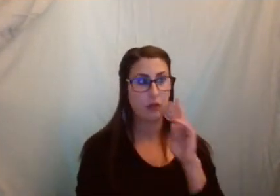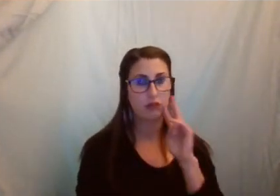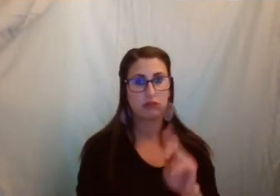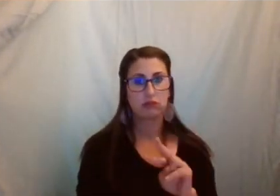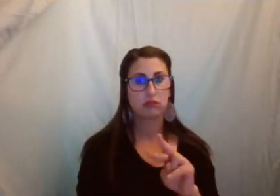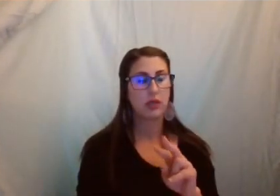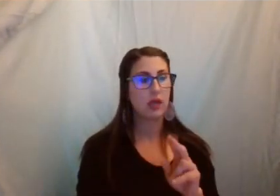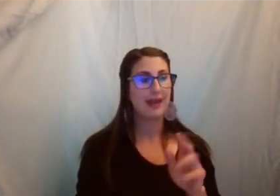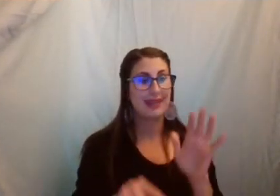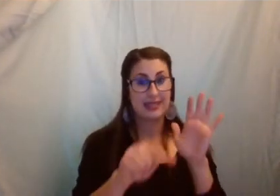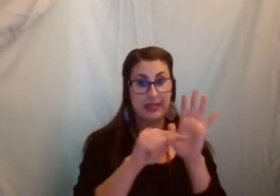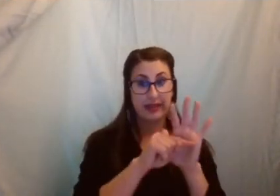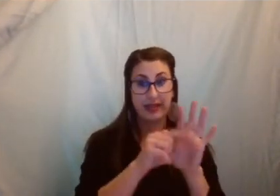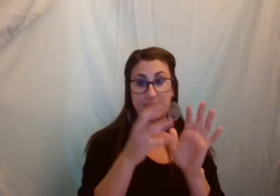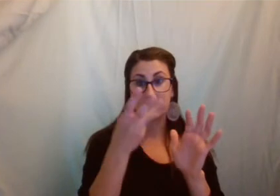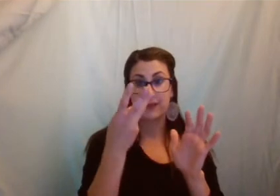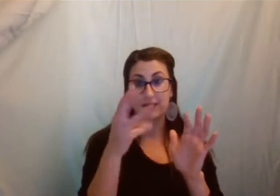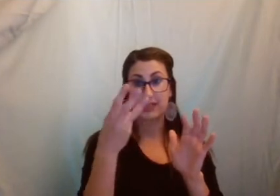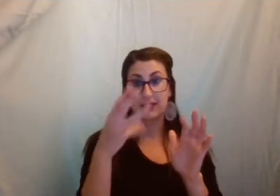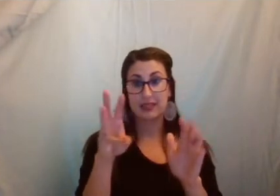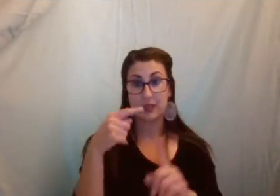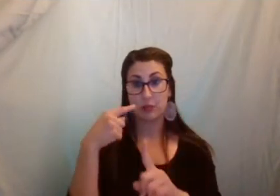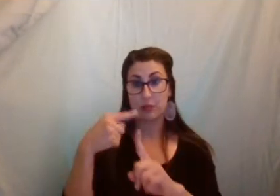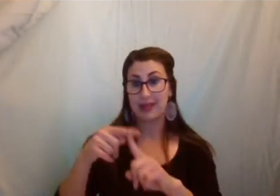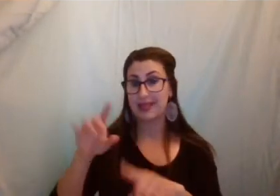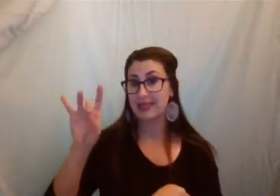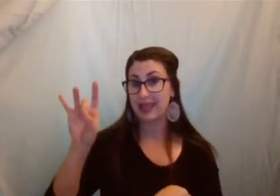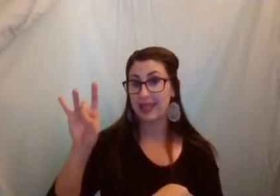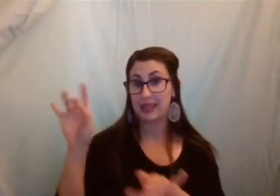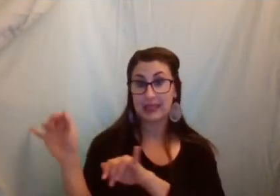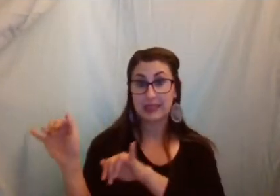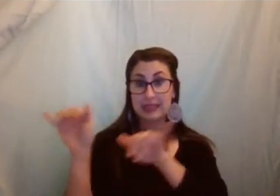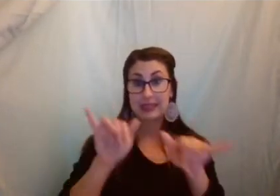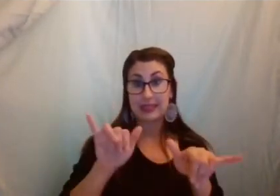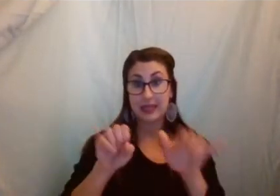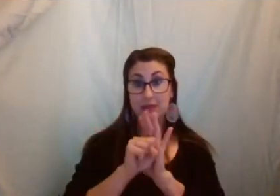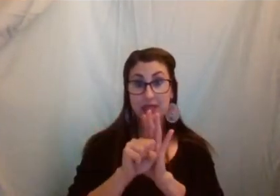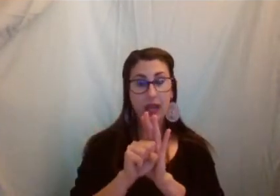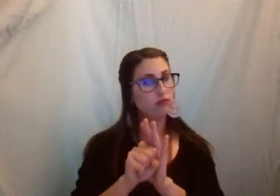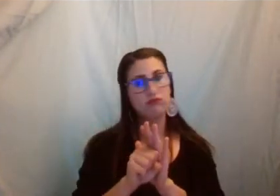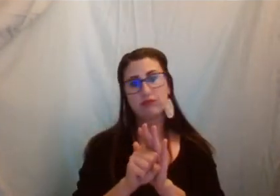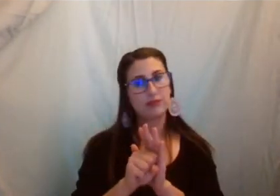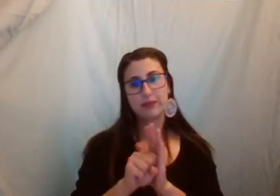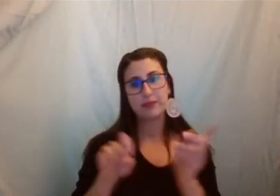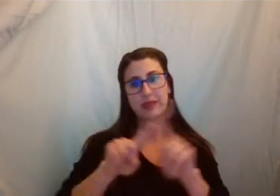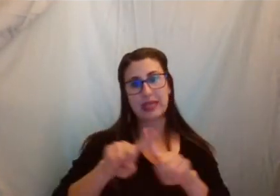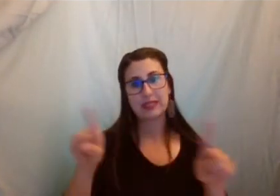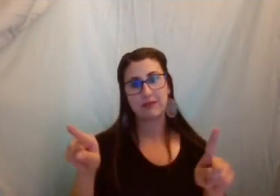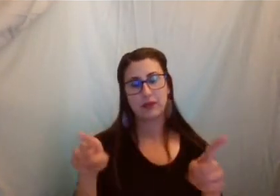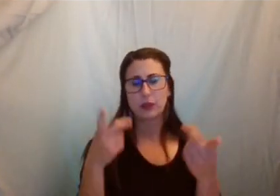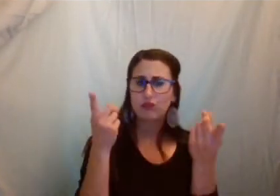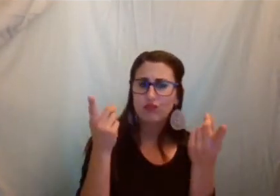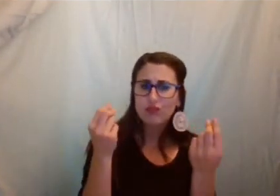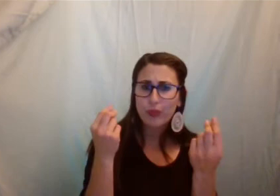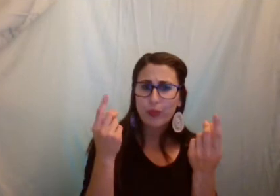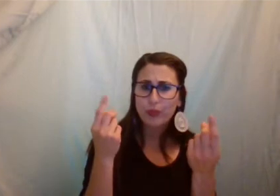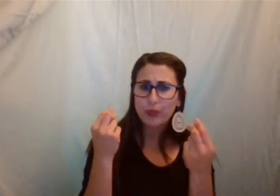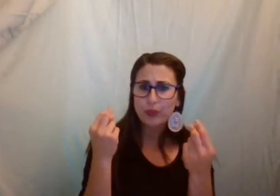Let's look at this one. Negative 16 plus 8. Are they the same sign or are they different? Different. So what are you going to do?